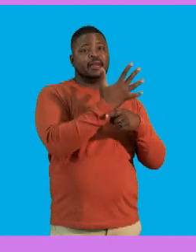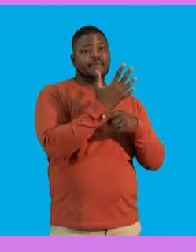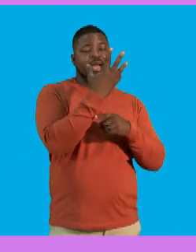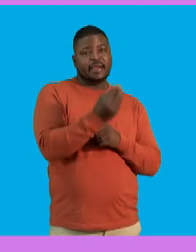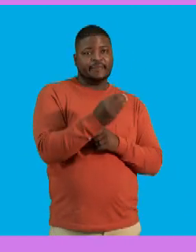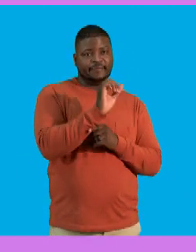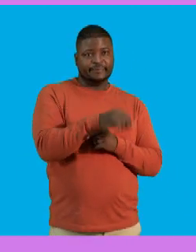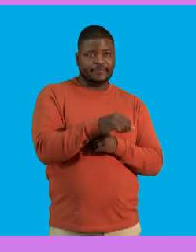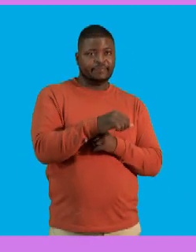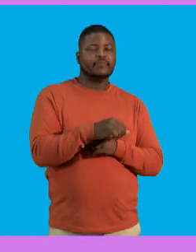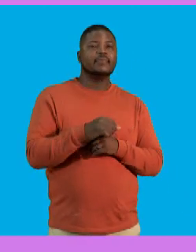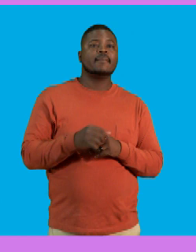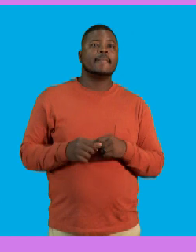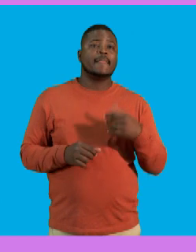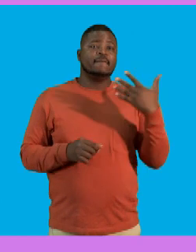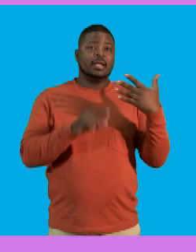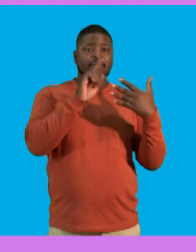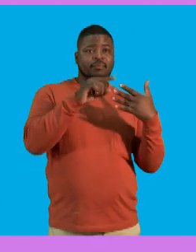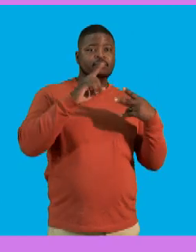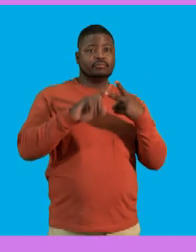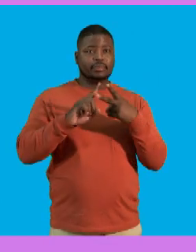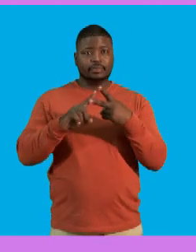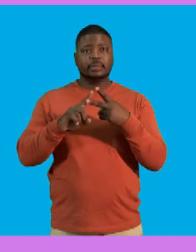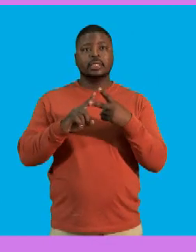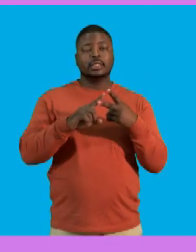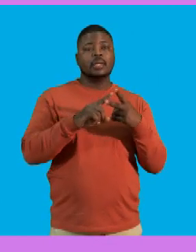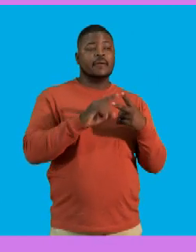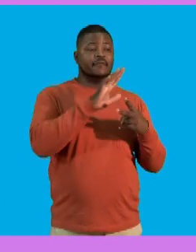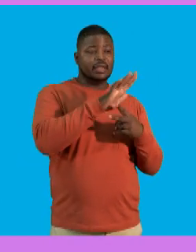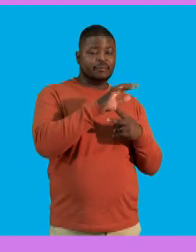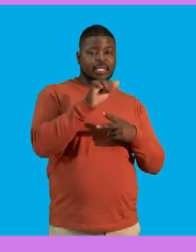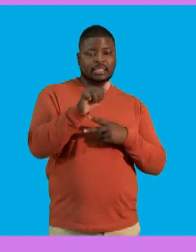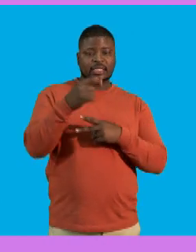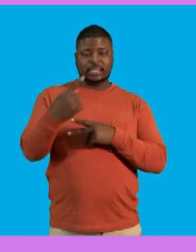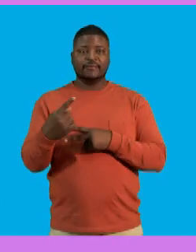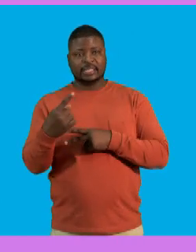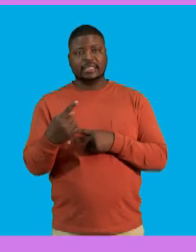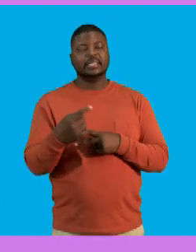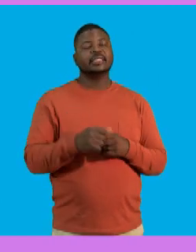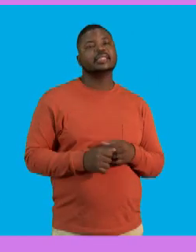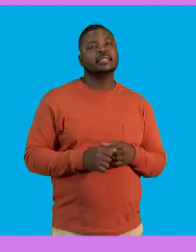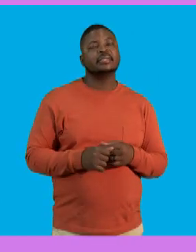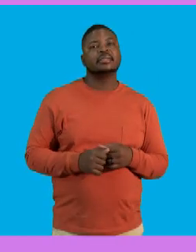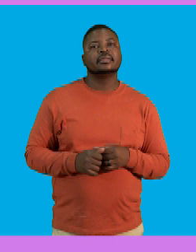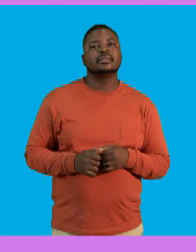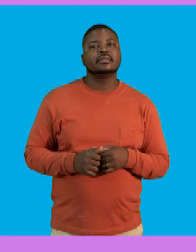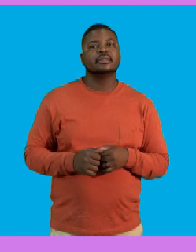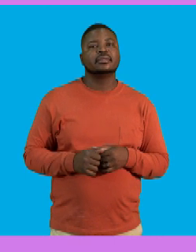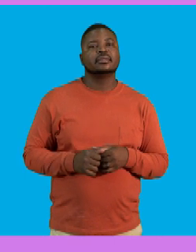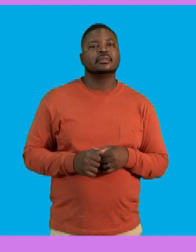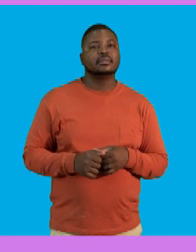group of 5 right here, and then 6 and 7. There you